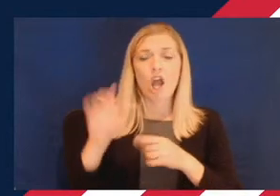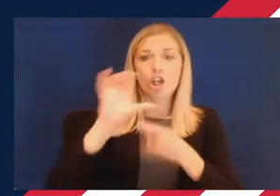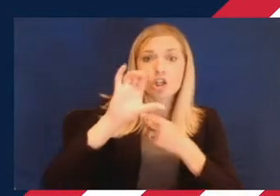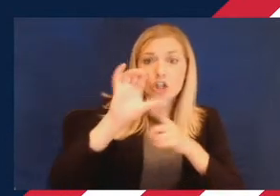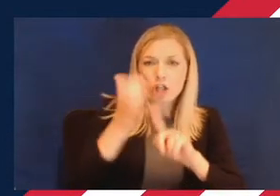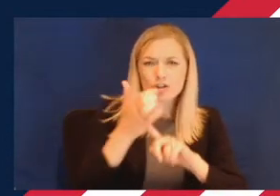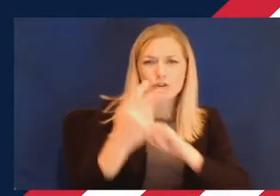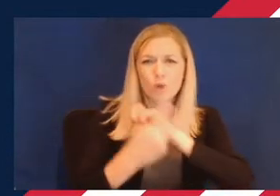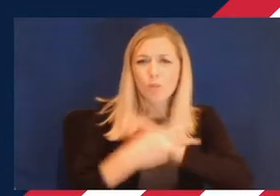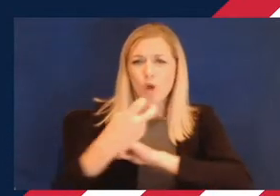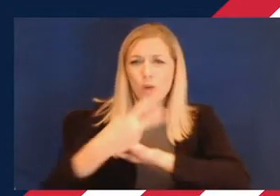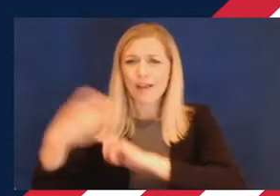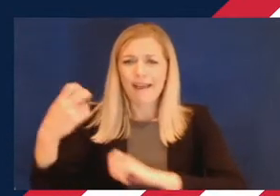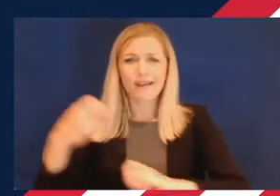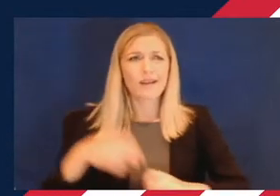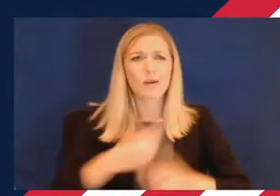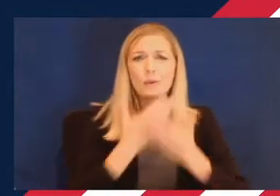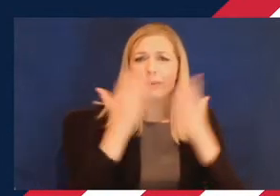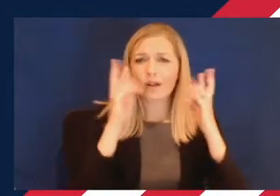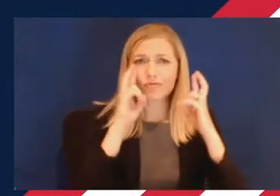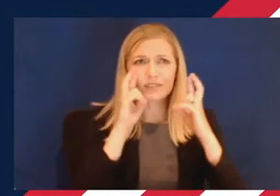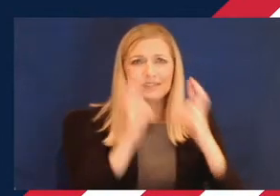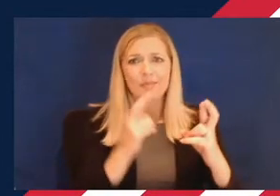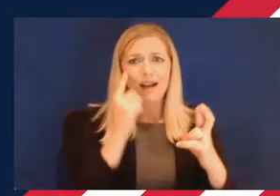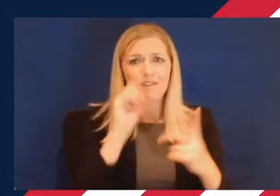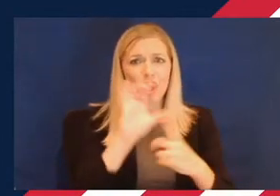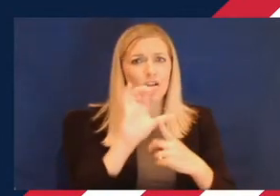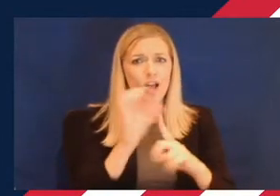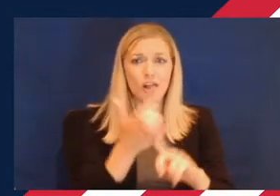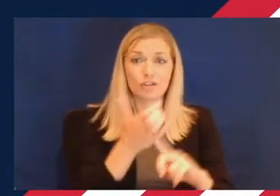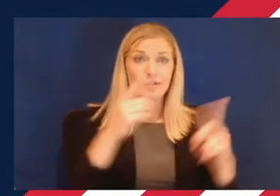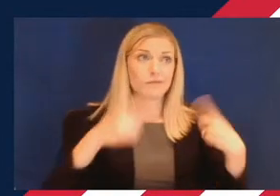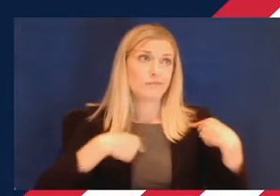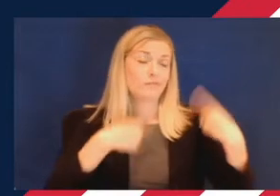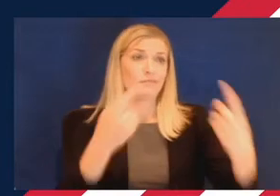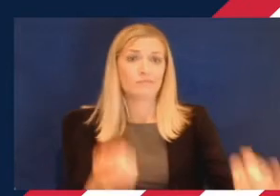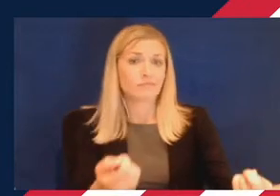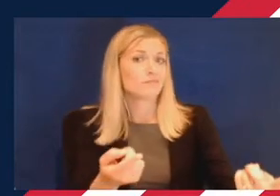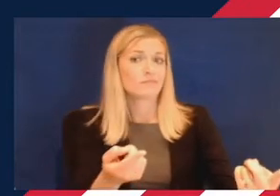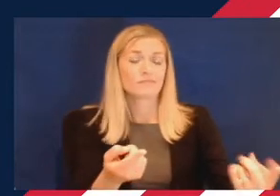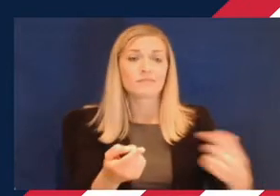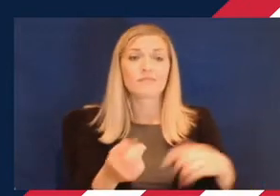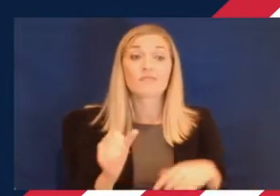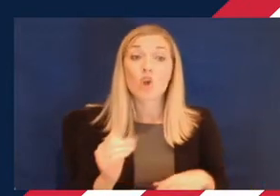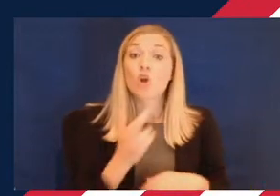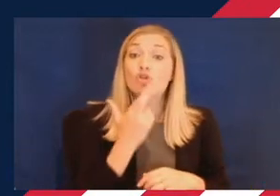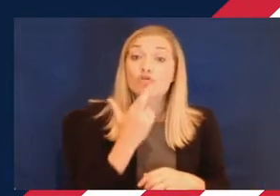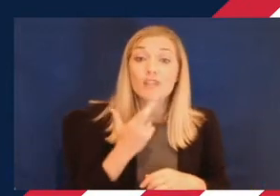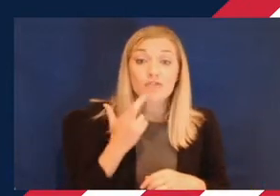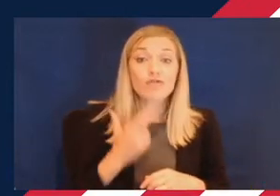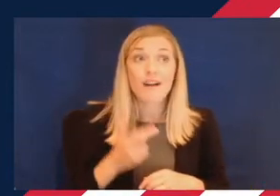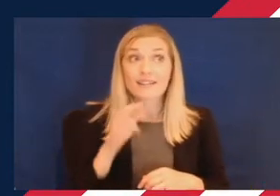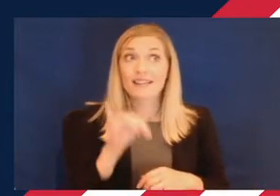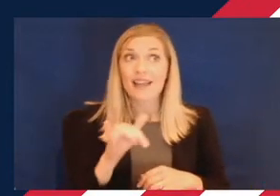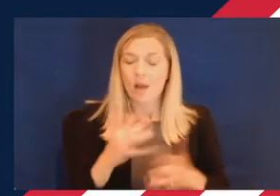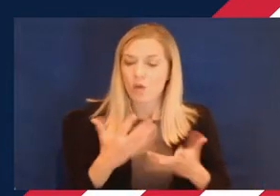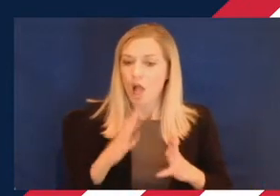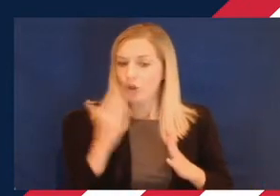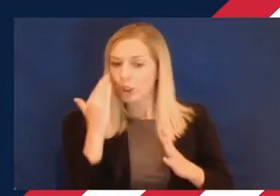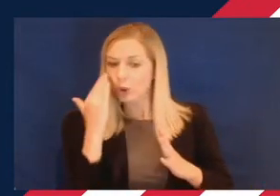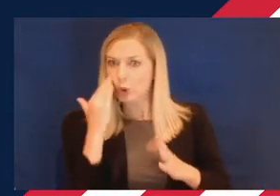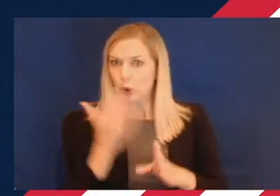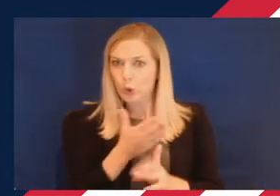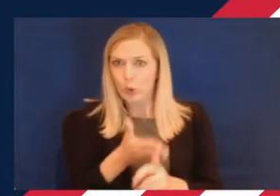respect for culture is under attack. So restaurants, as we knew them, were already changing.